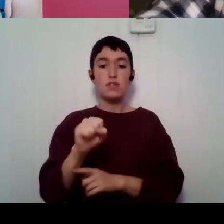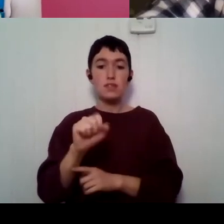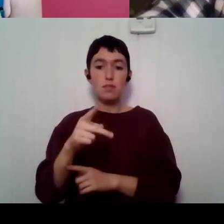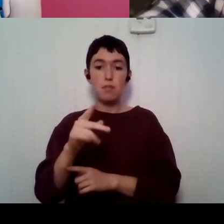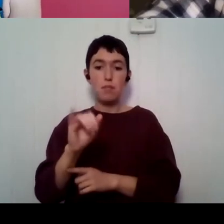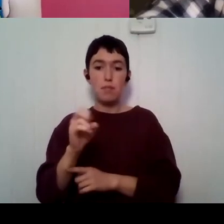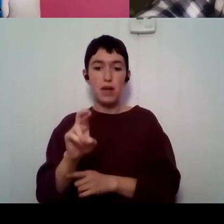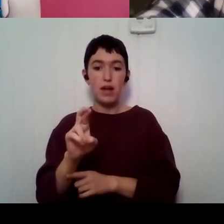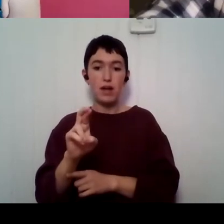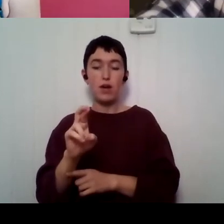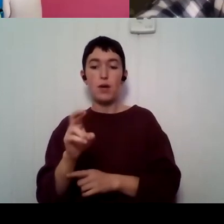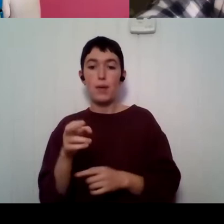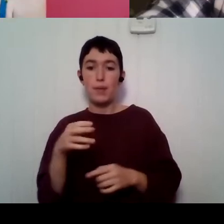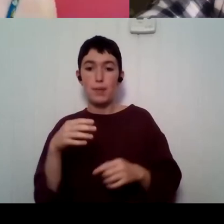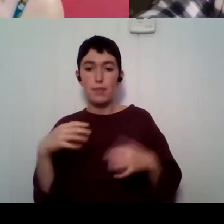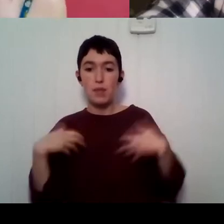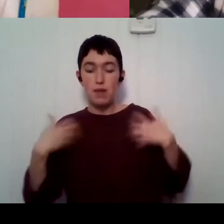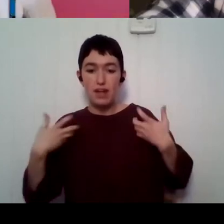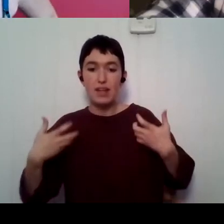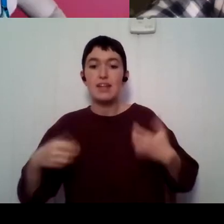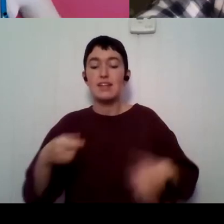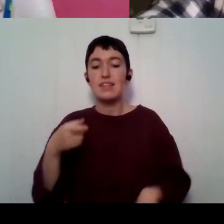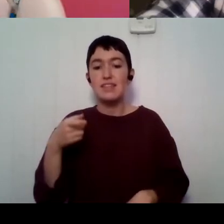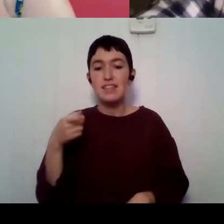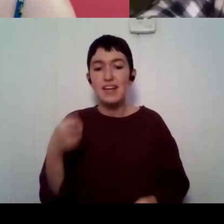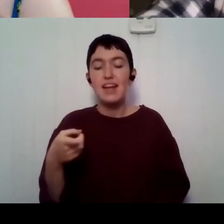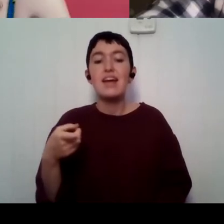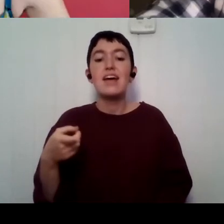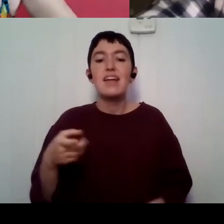like, wah, wah, wah, wah, wah. I'm not gonna do it super loud, I'm in a restaurant, but